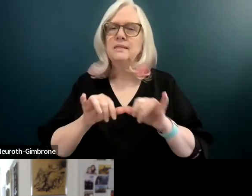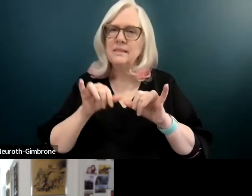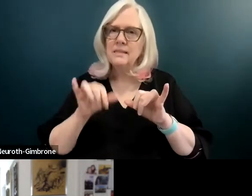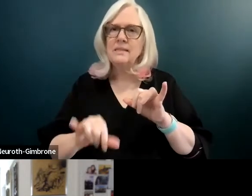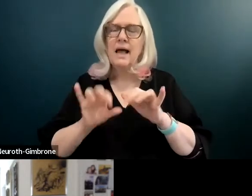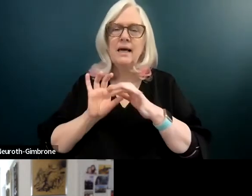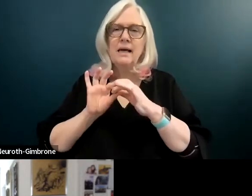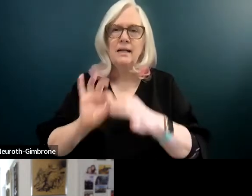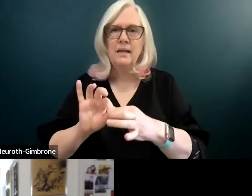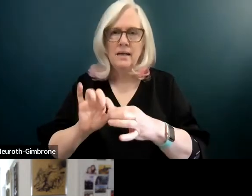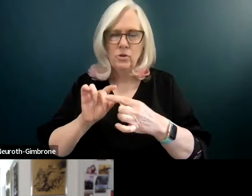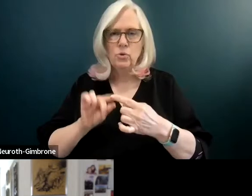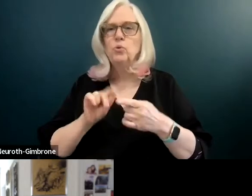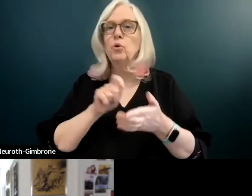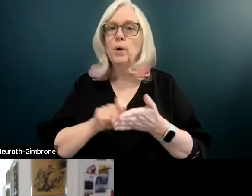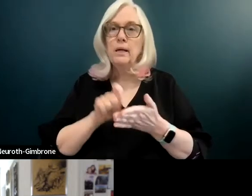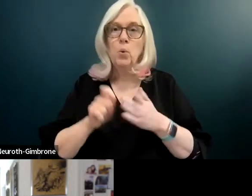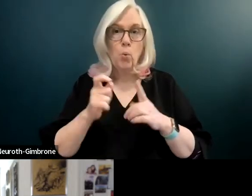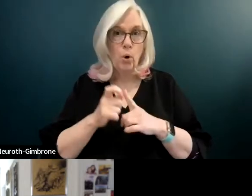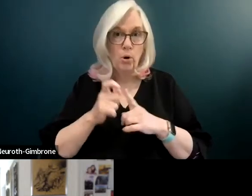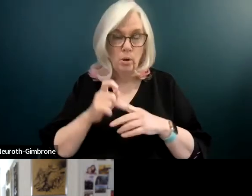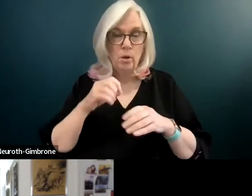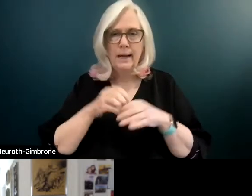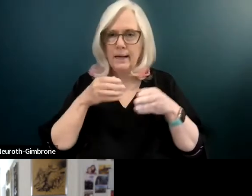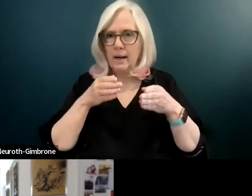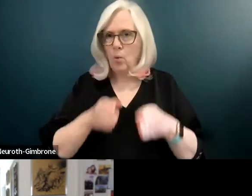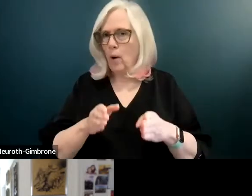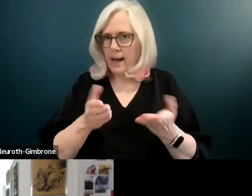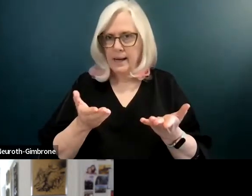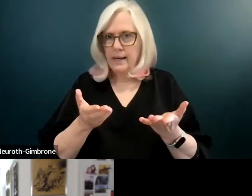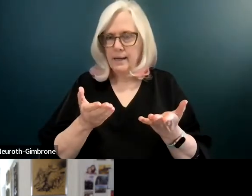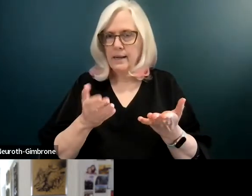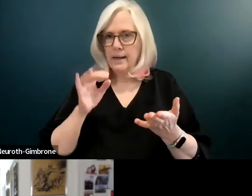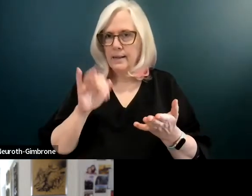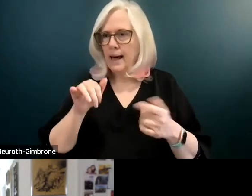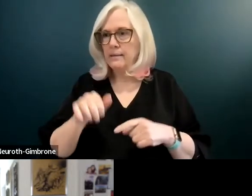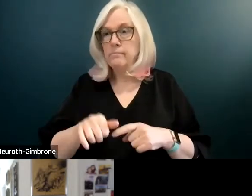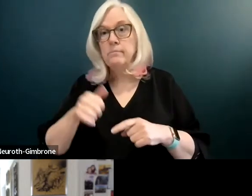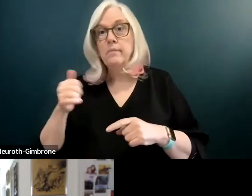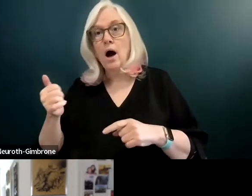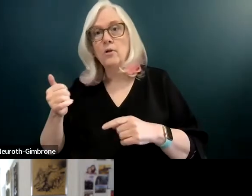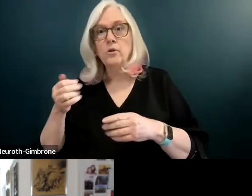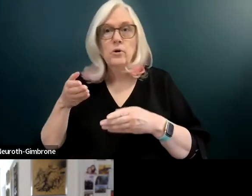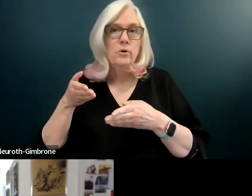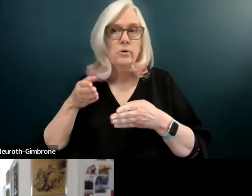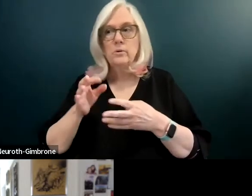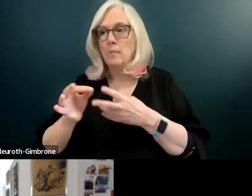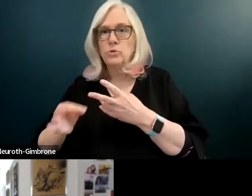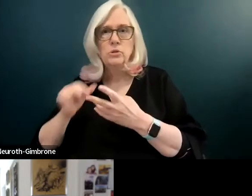written word in a way that they otherwise can't. But I think the ability for libraries